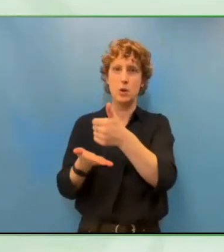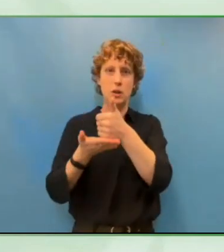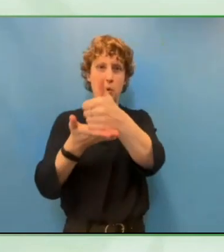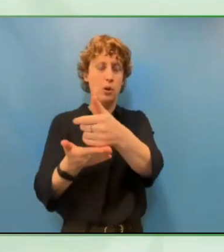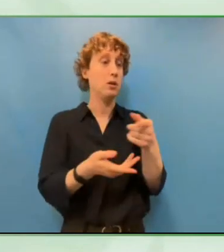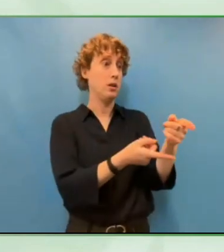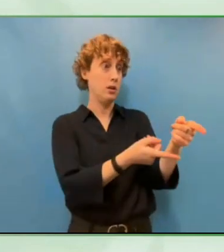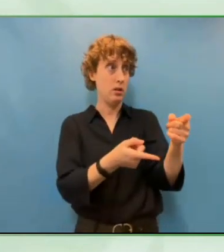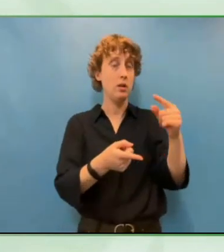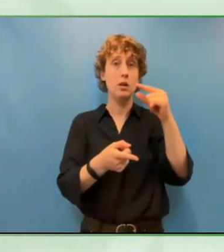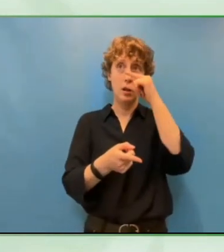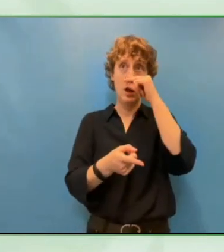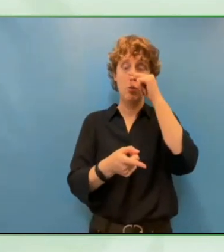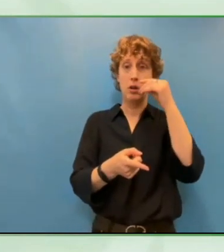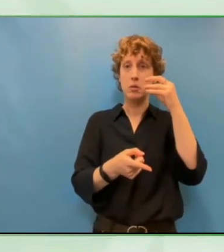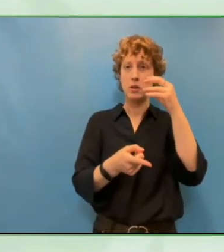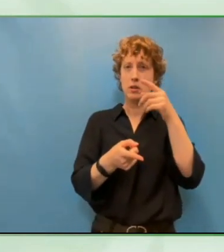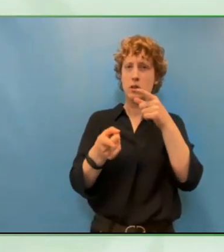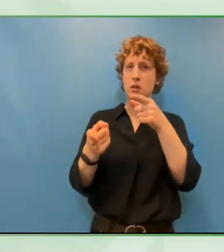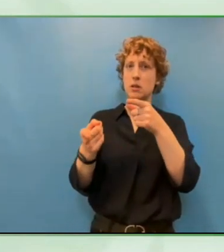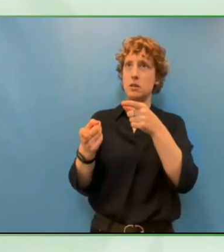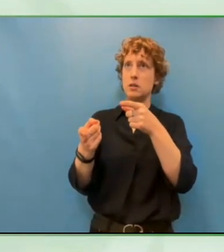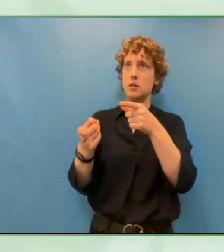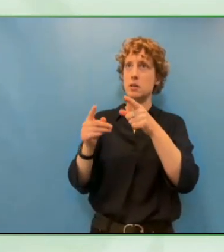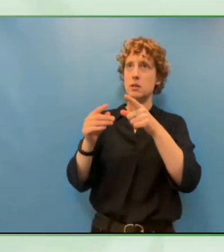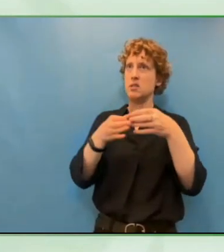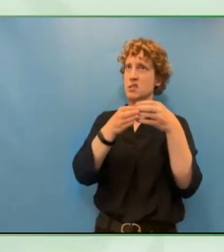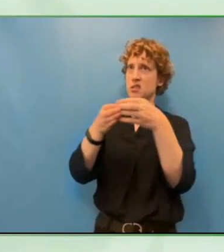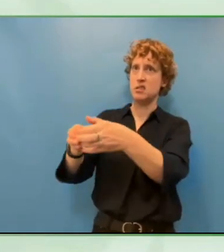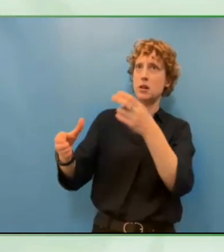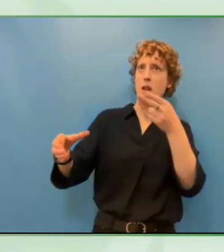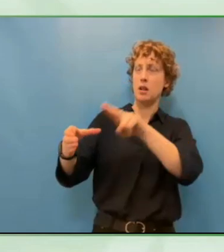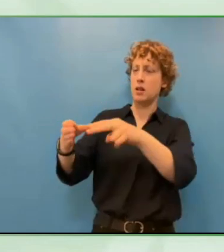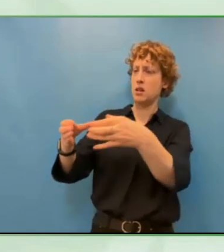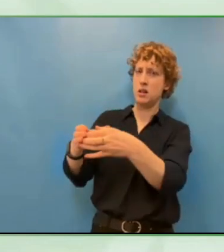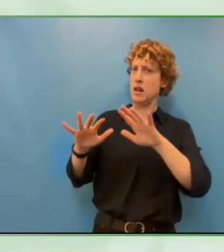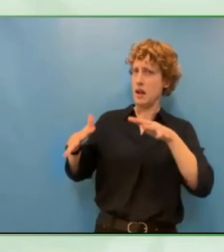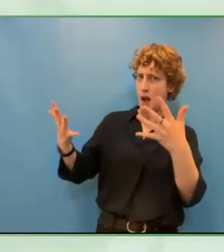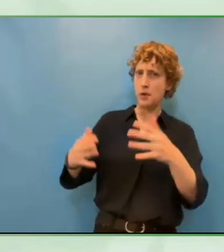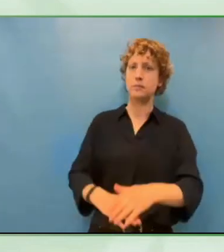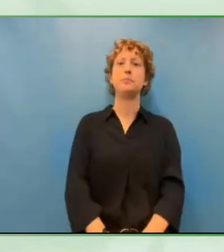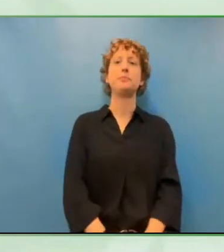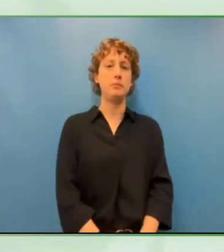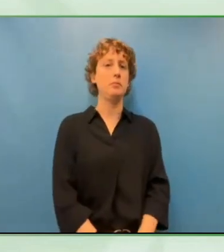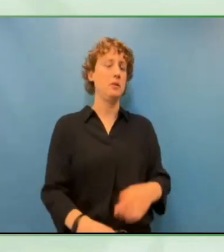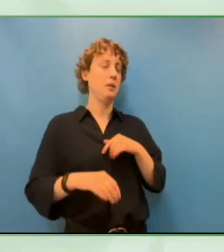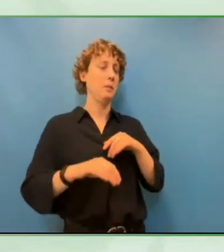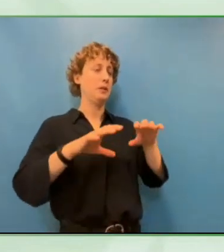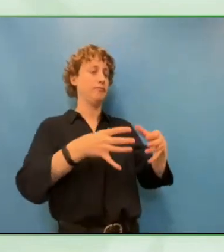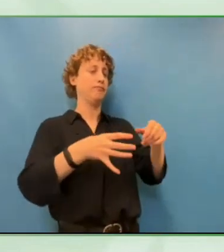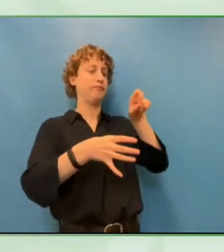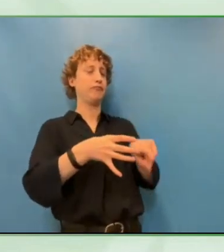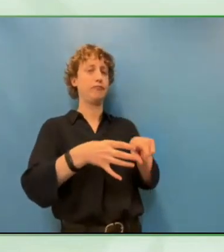of determination. Yes, exactly. So my role there I'm part of a working group, but what I can really proudly